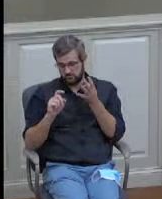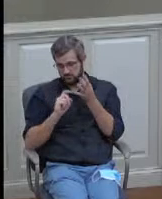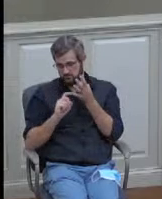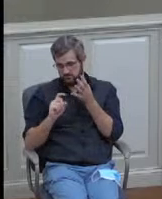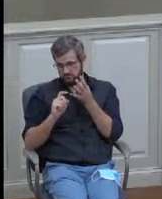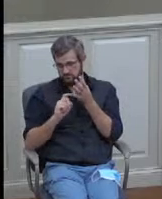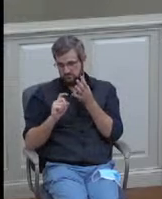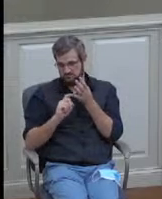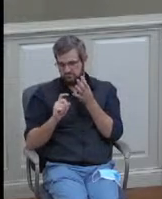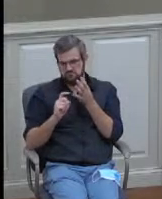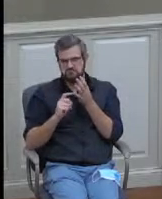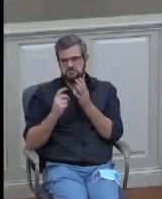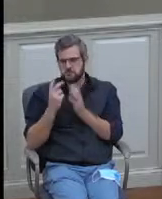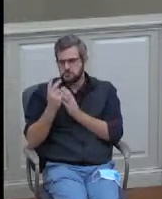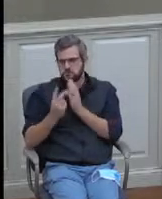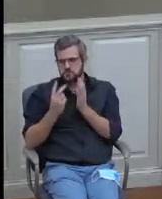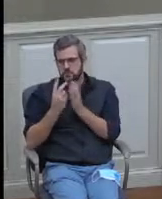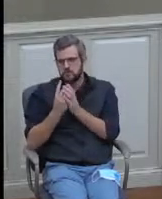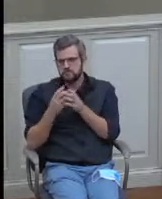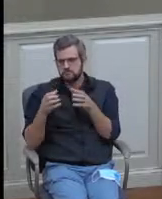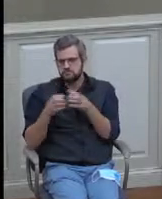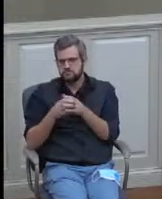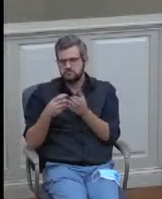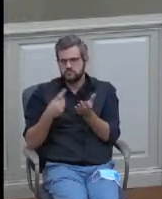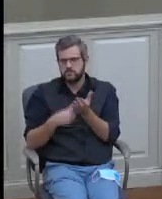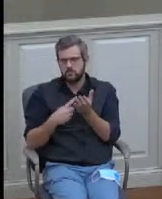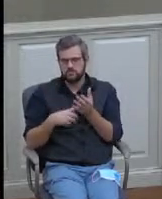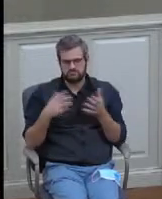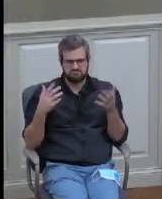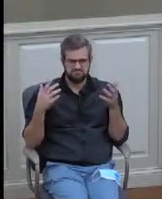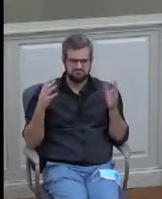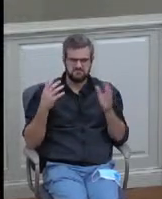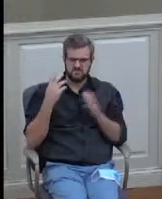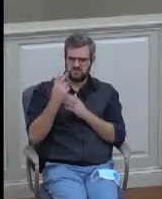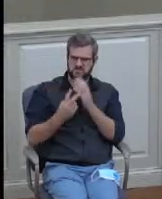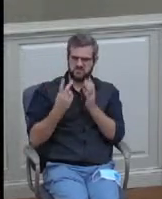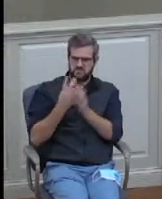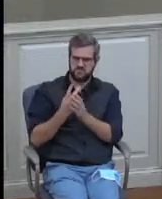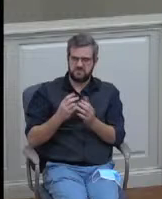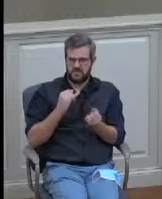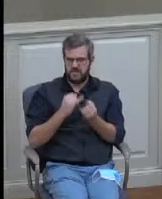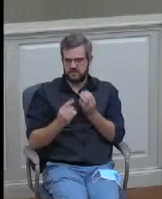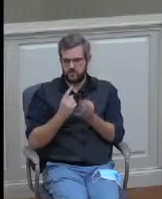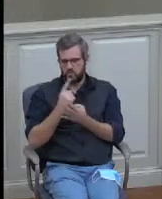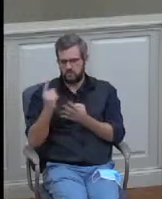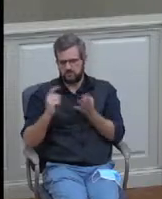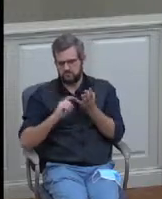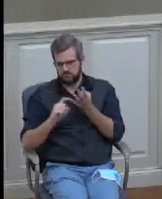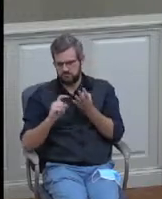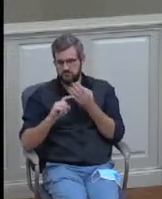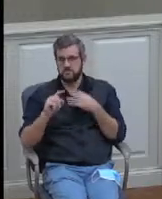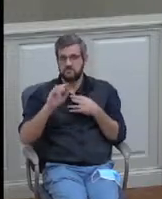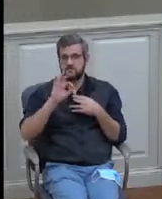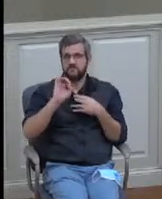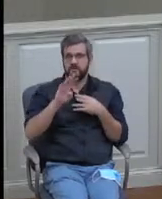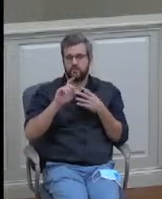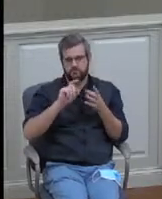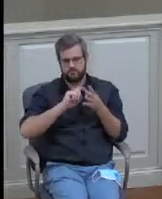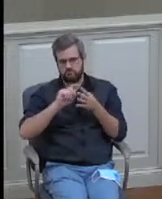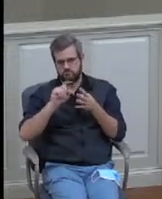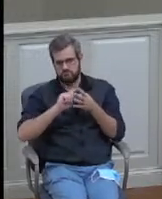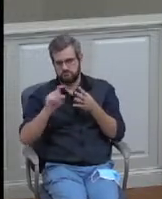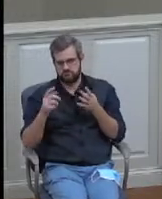just a couple hours to talk. Probably be that last week of January, the first week of February,